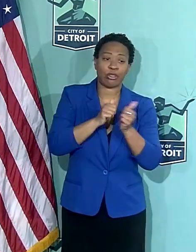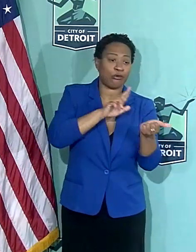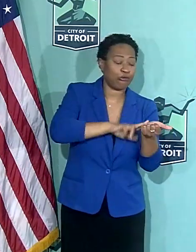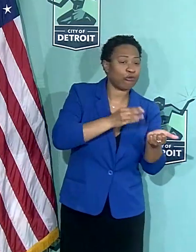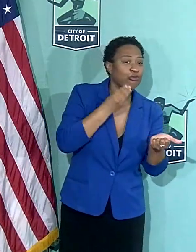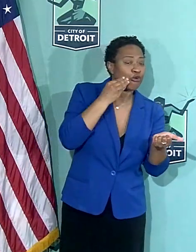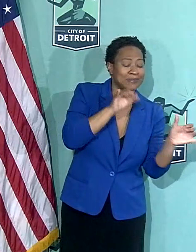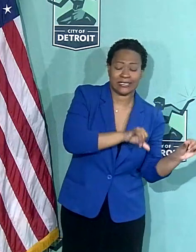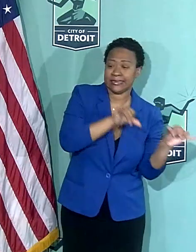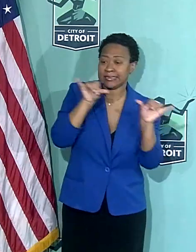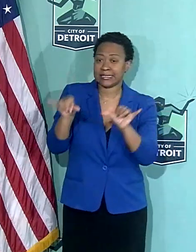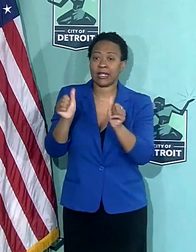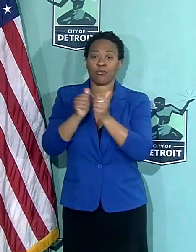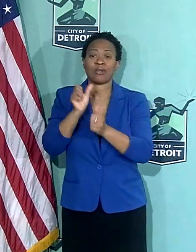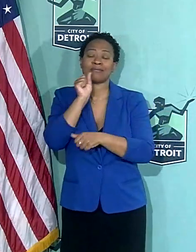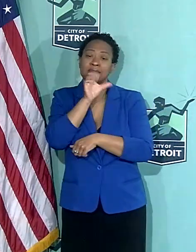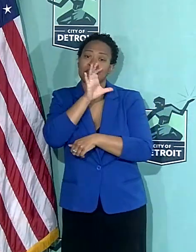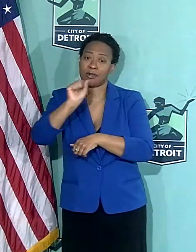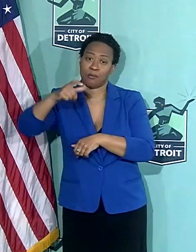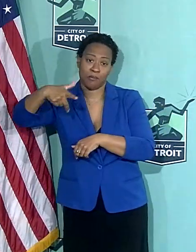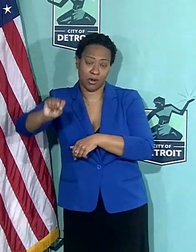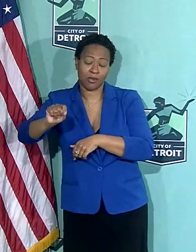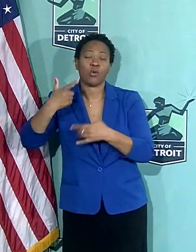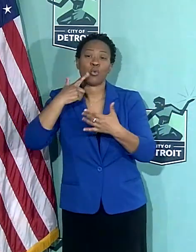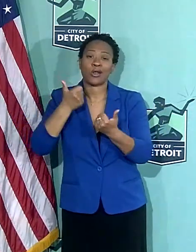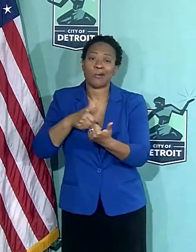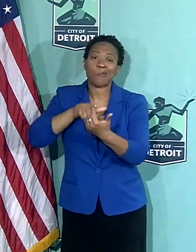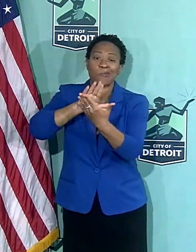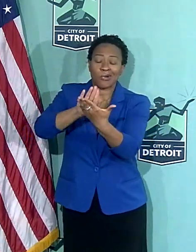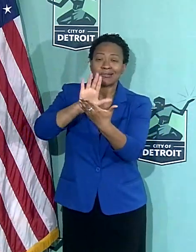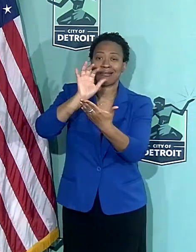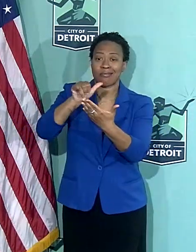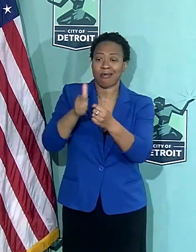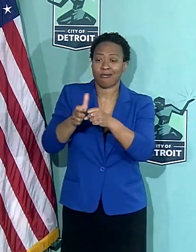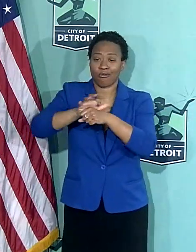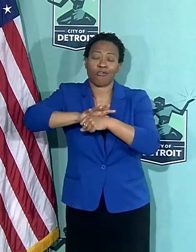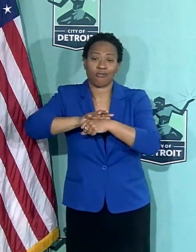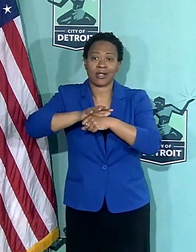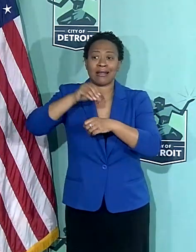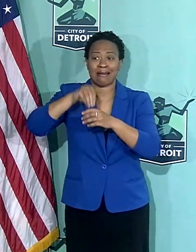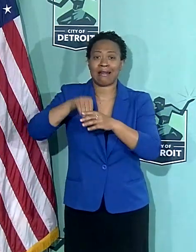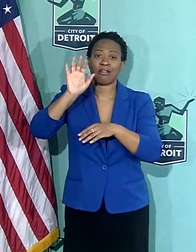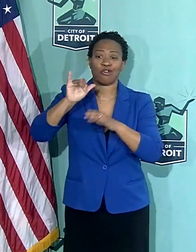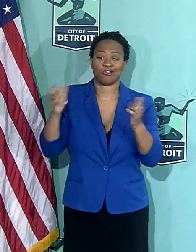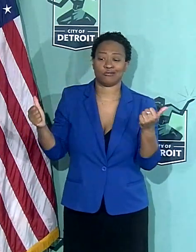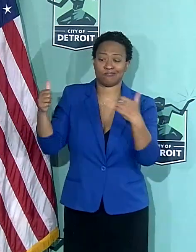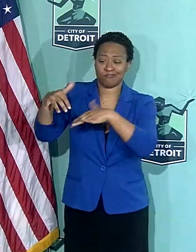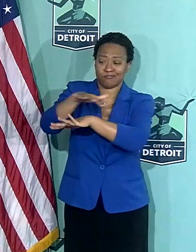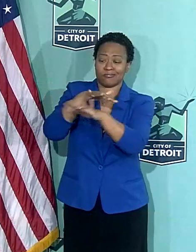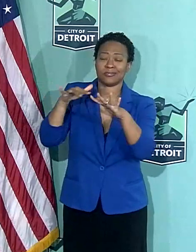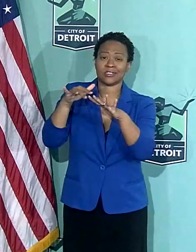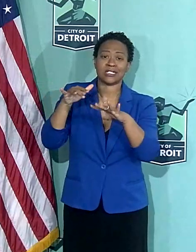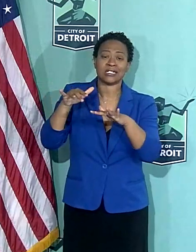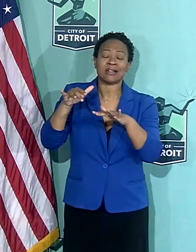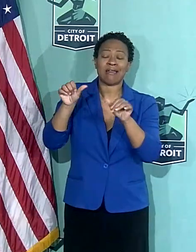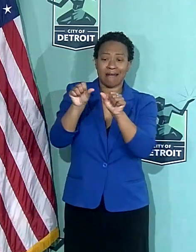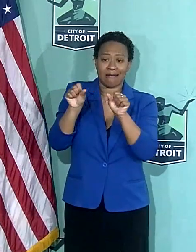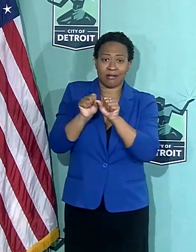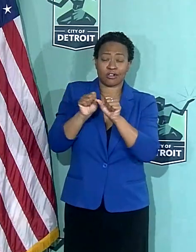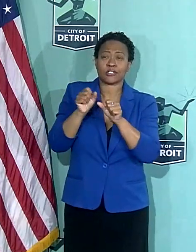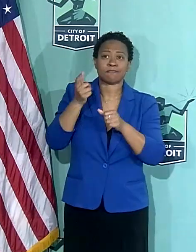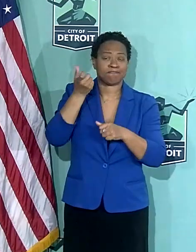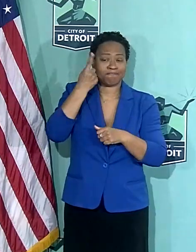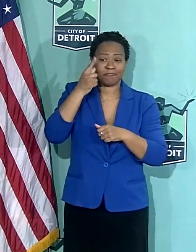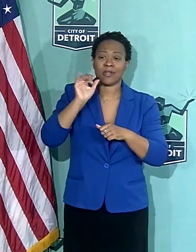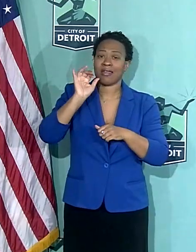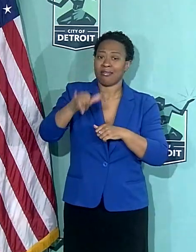we still want to serve as a model for addressing COVID-19 in those congregate settings where this virus can wreak havoc with serious